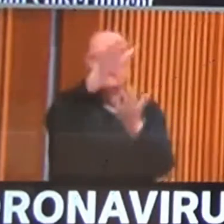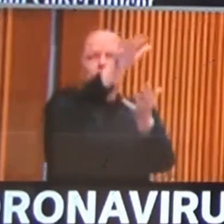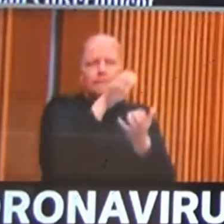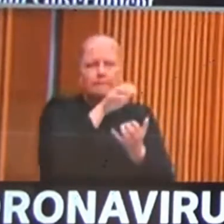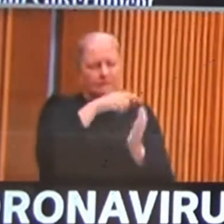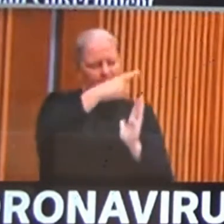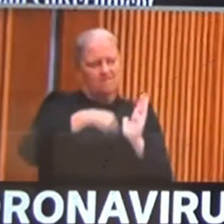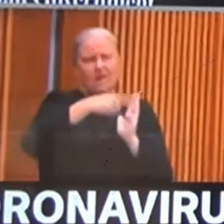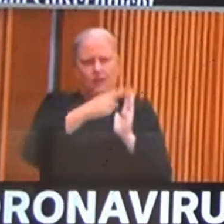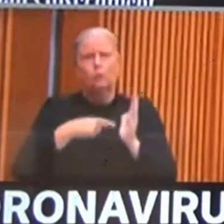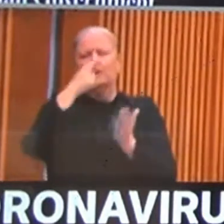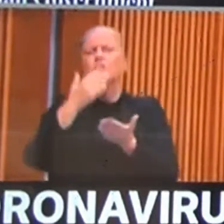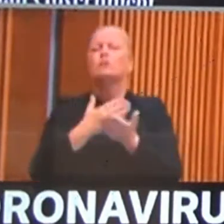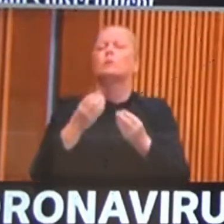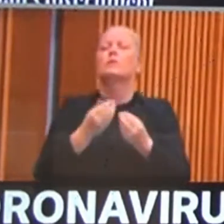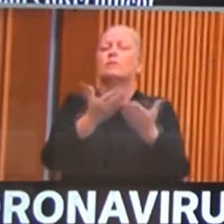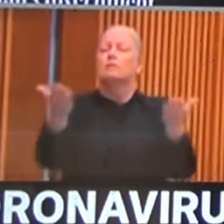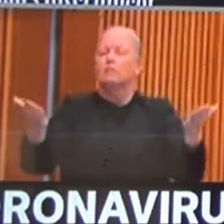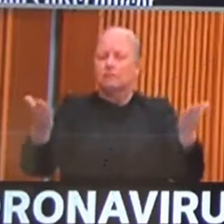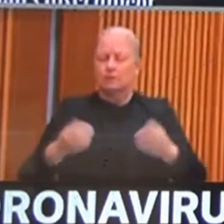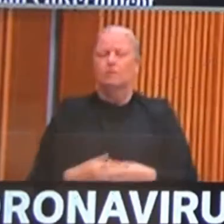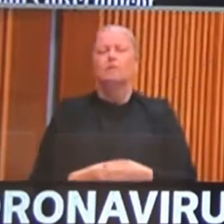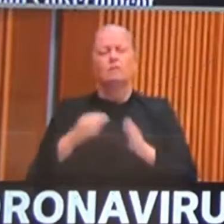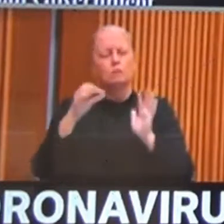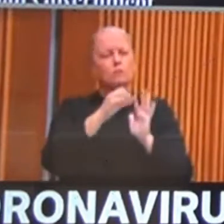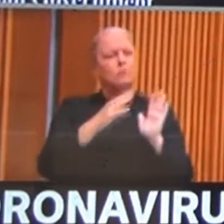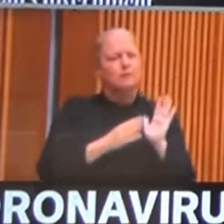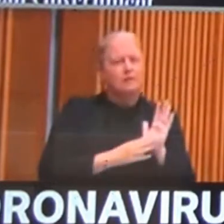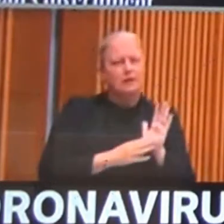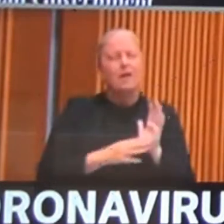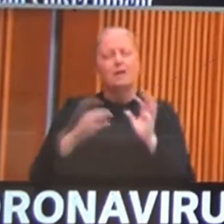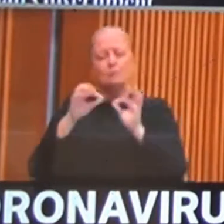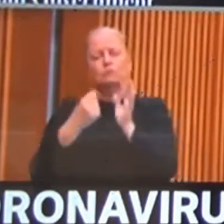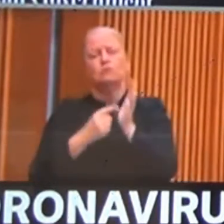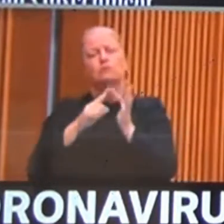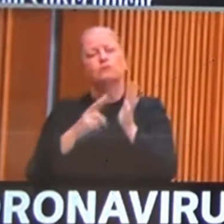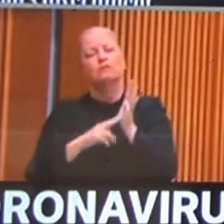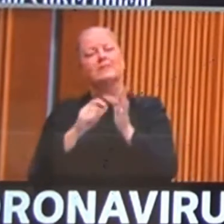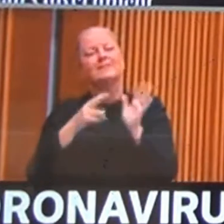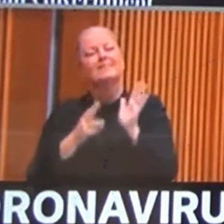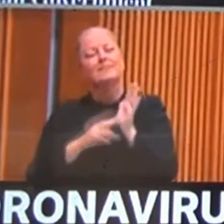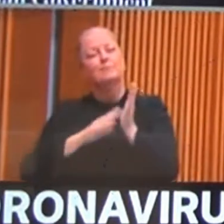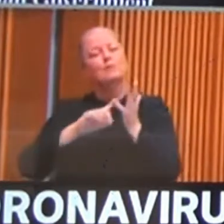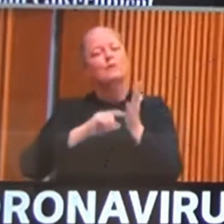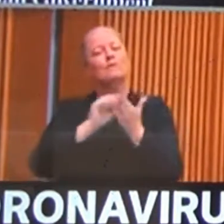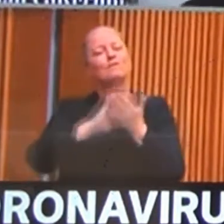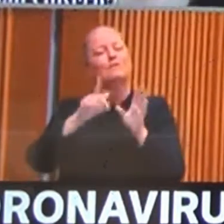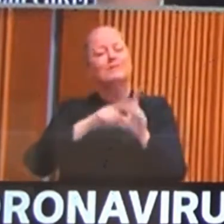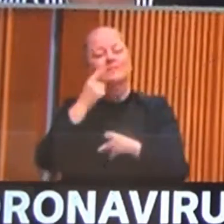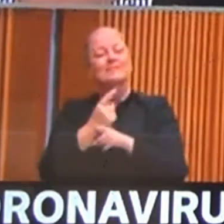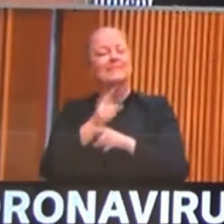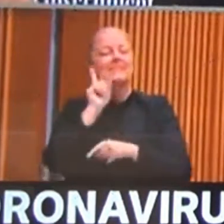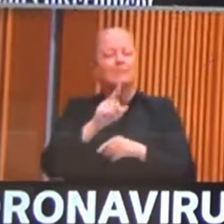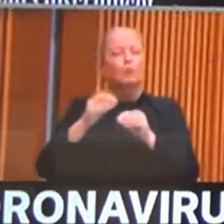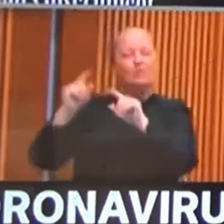share. I think one of the charts that the Prime Minister and Brendan showed yesterday was the step down